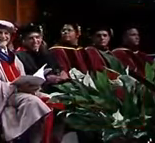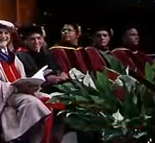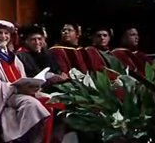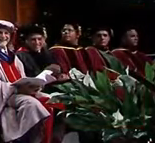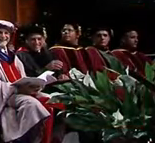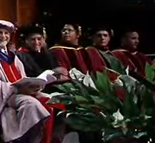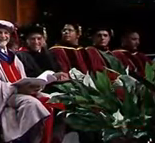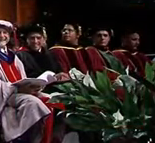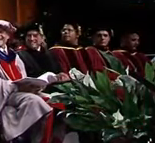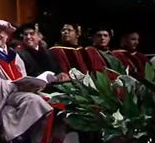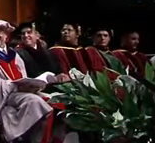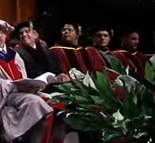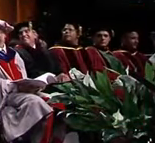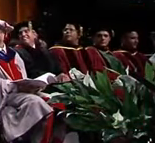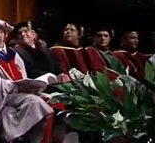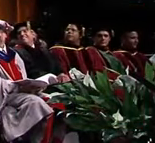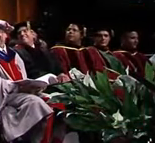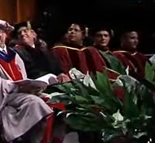Gotta find my speech.